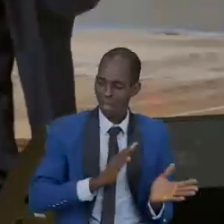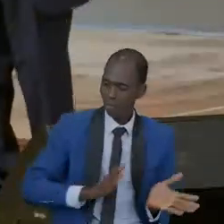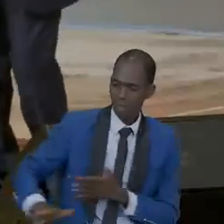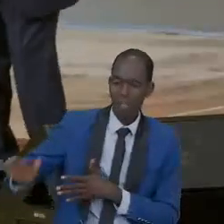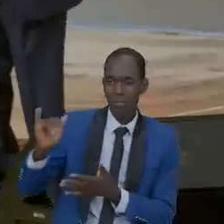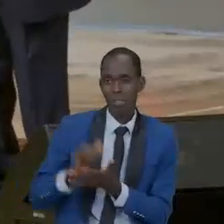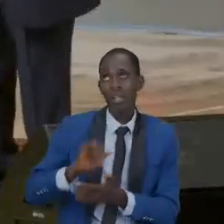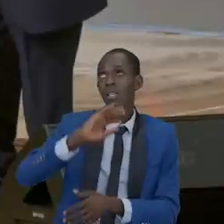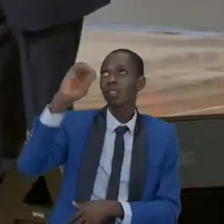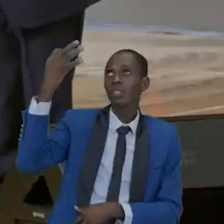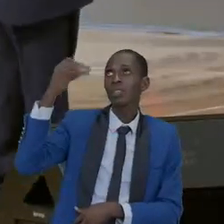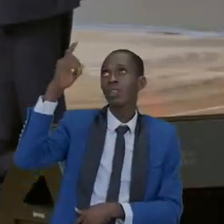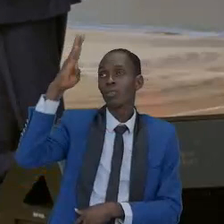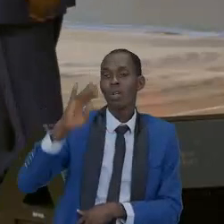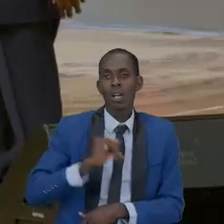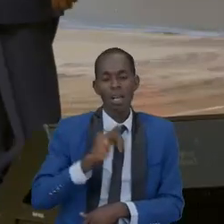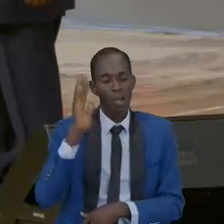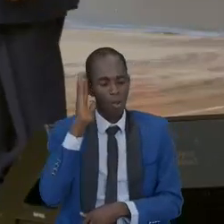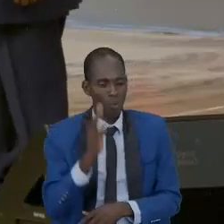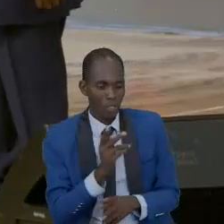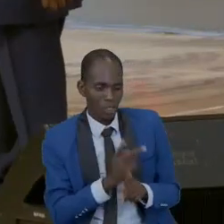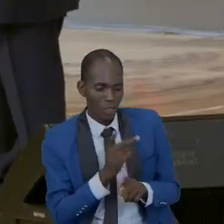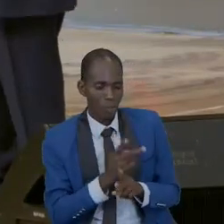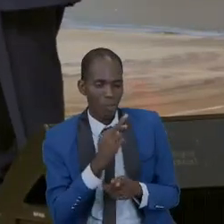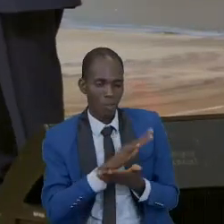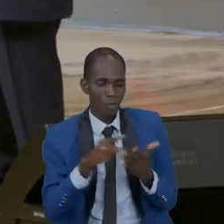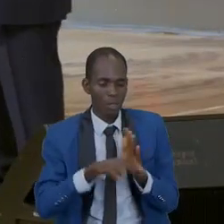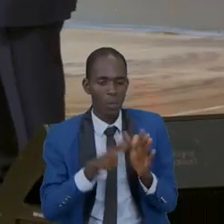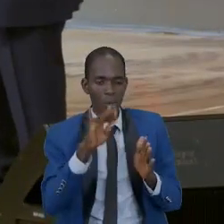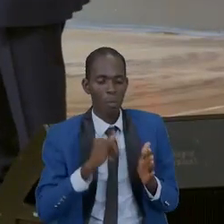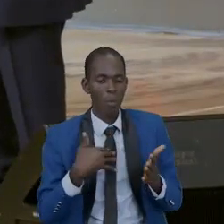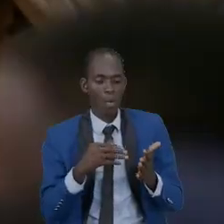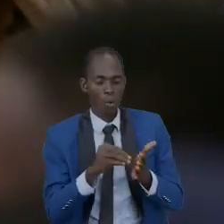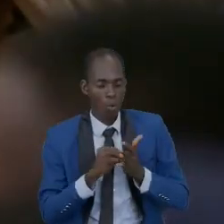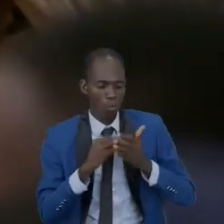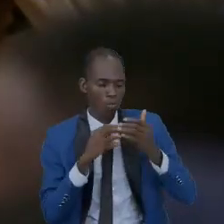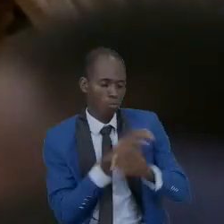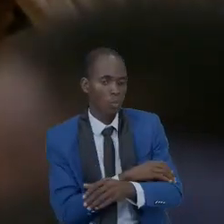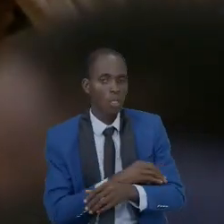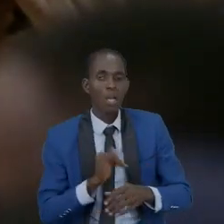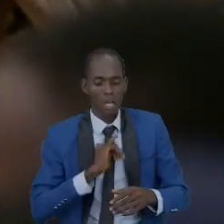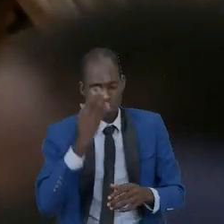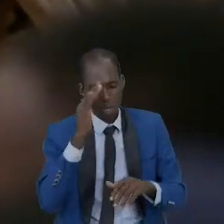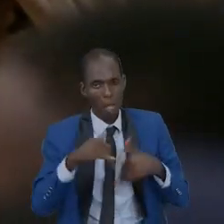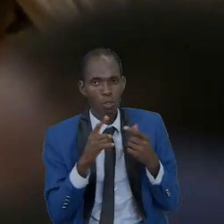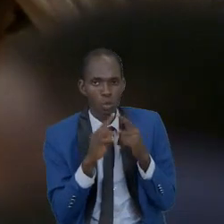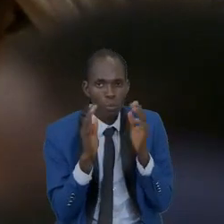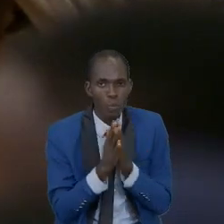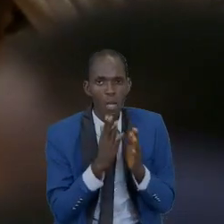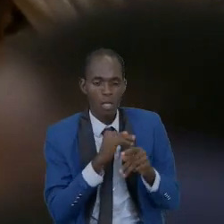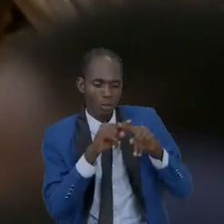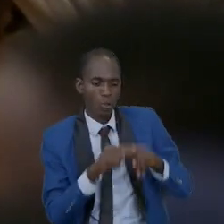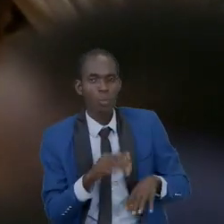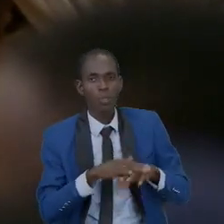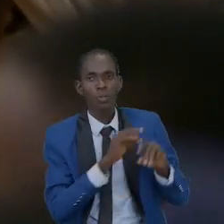behind, I will have righteousness by my own strength. I don't have to pray. I don't have to lean upon the Lord. I